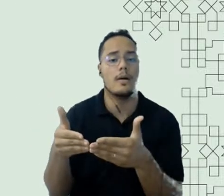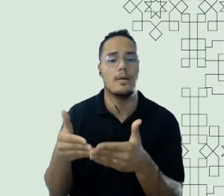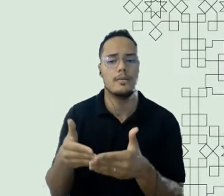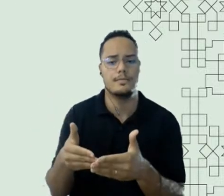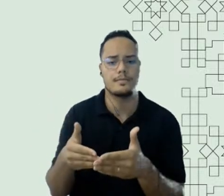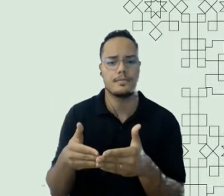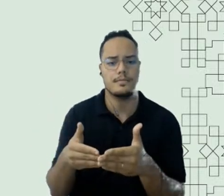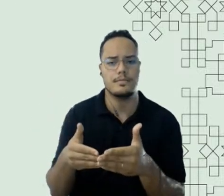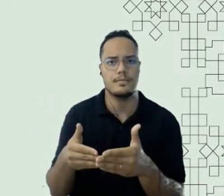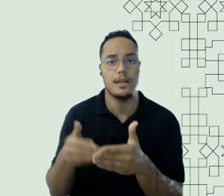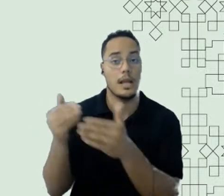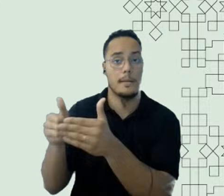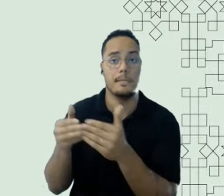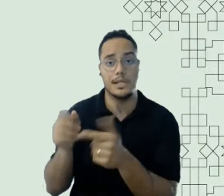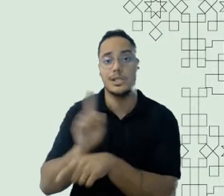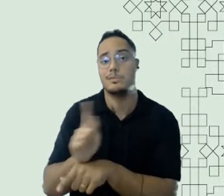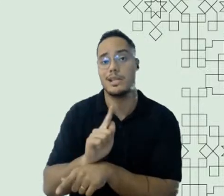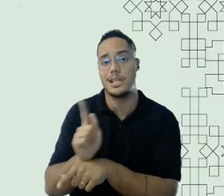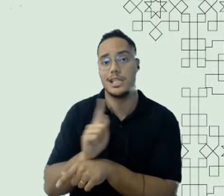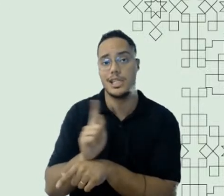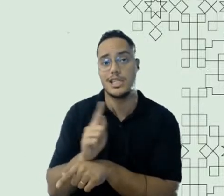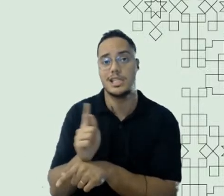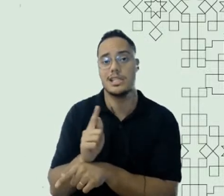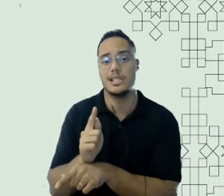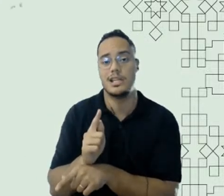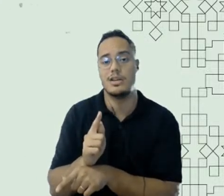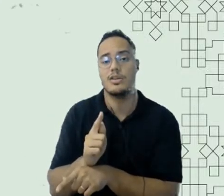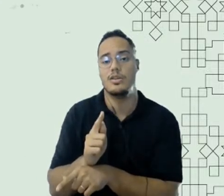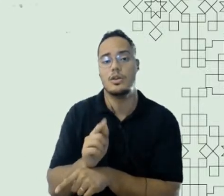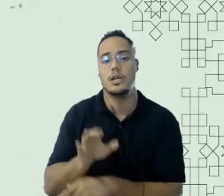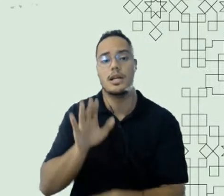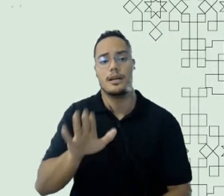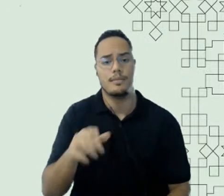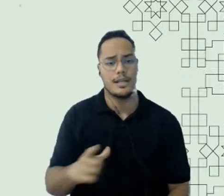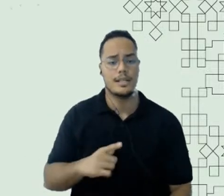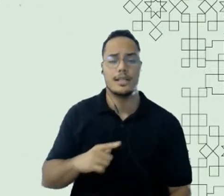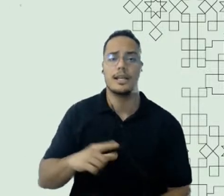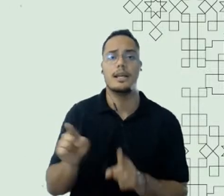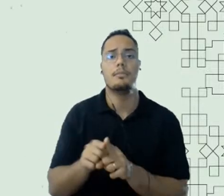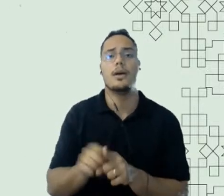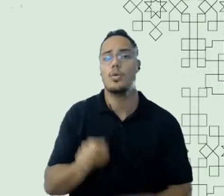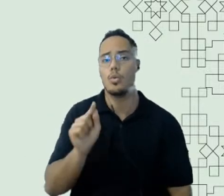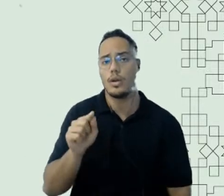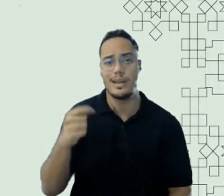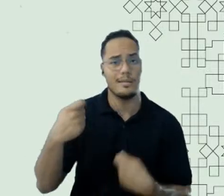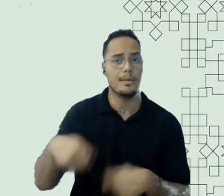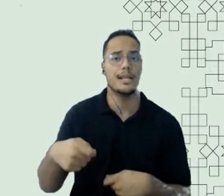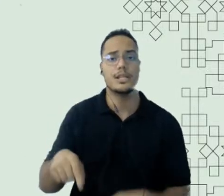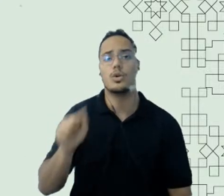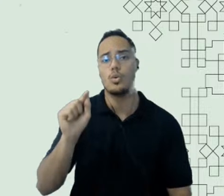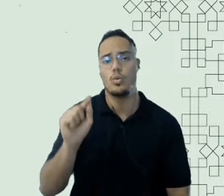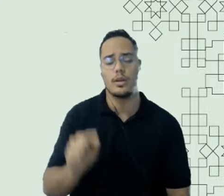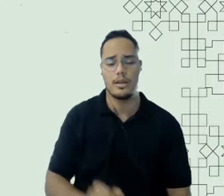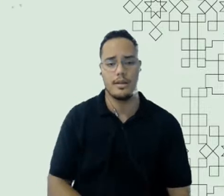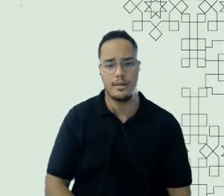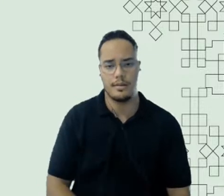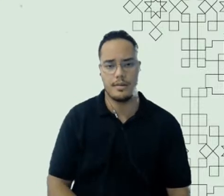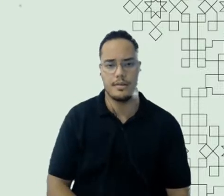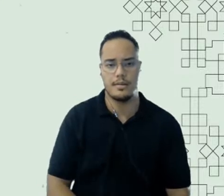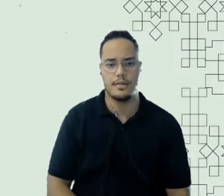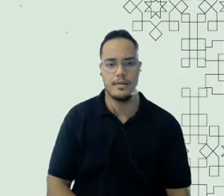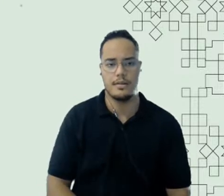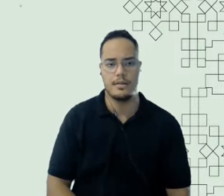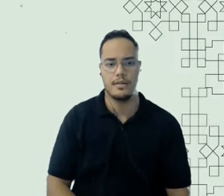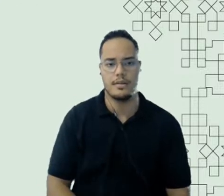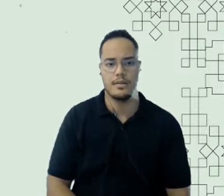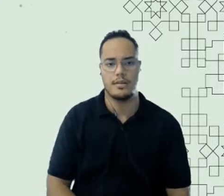they need to have those recordings on their servers in any case. So